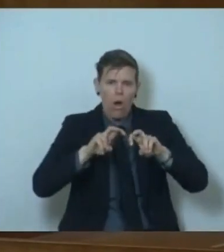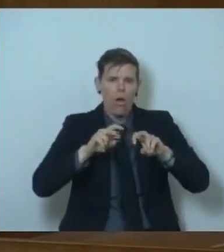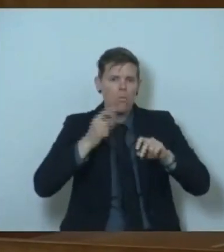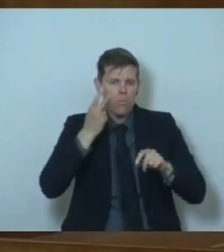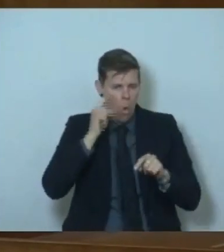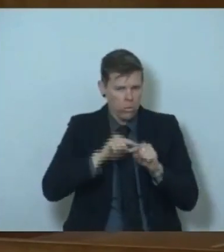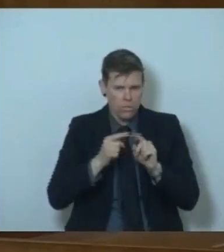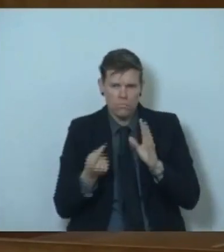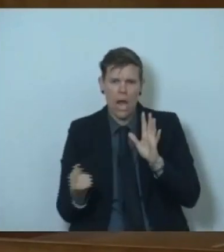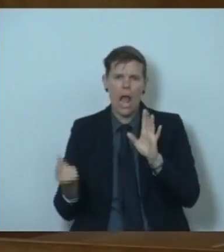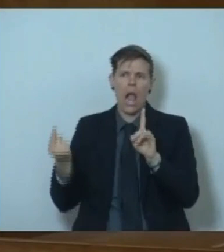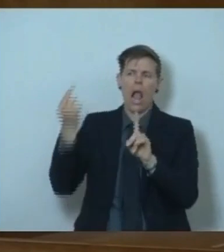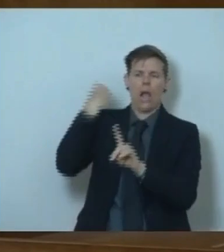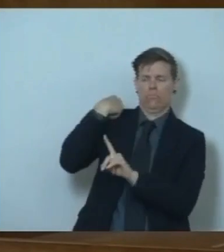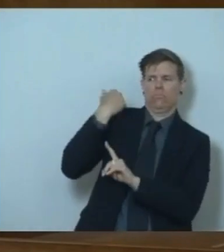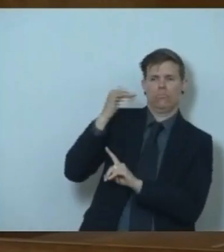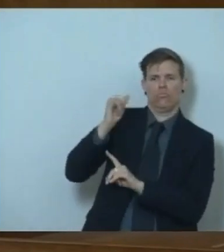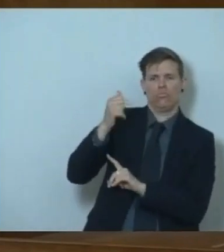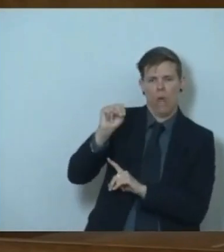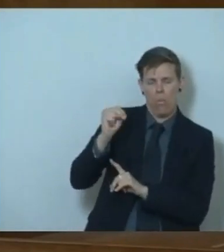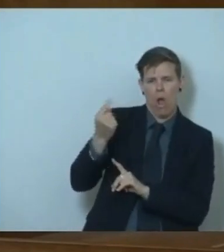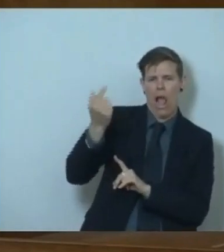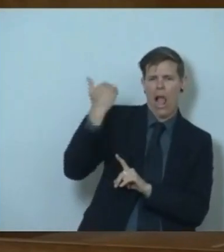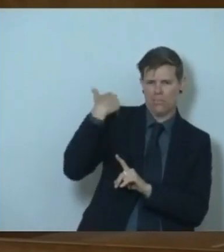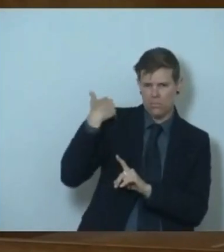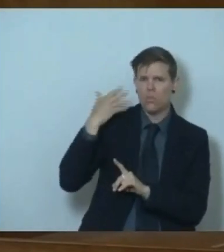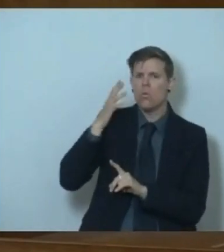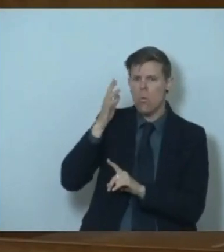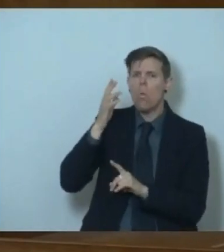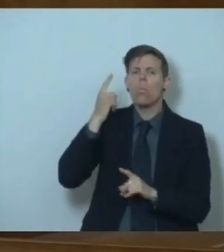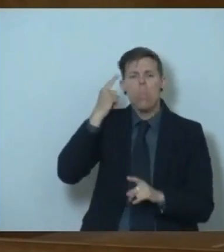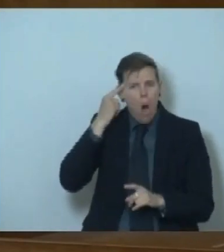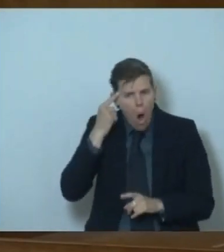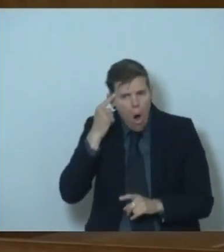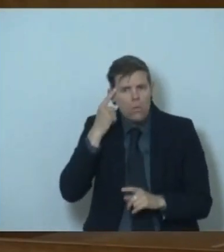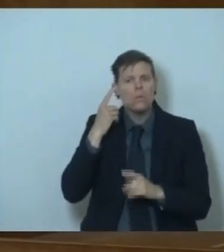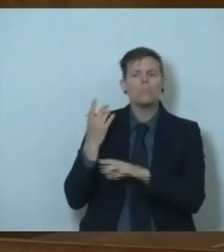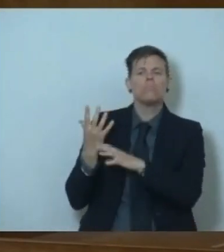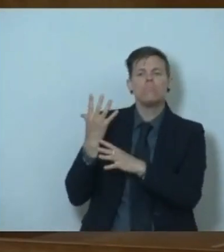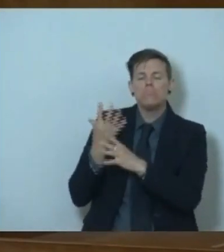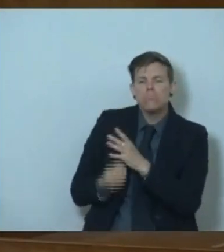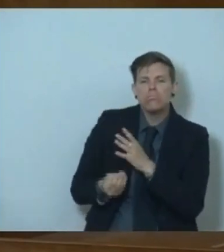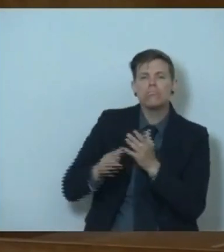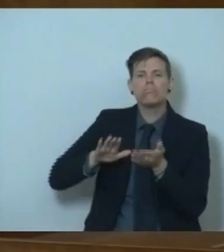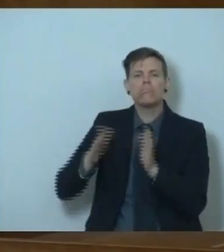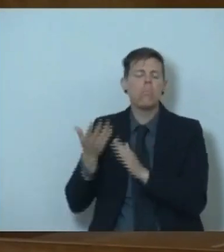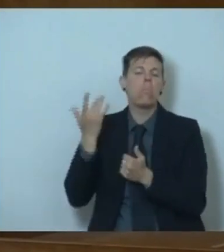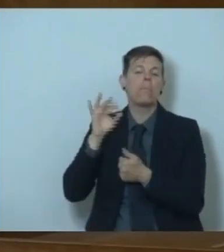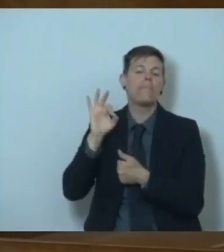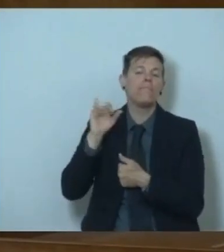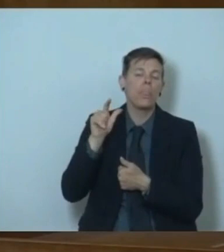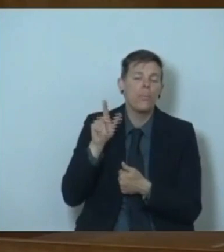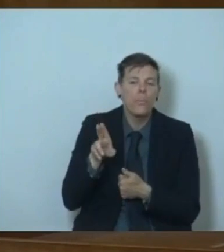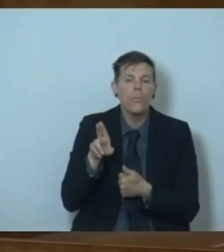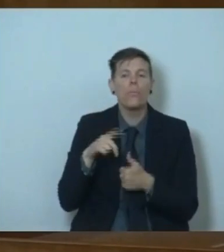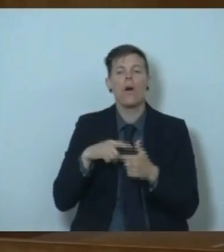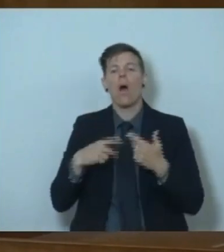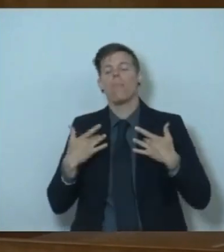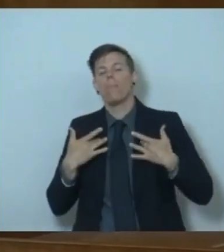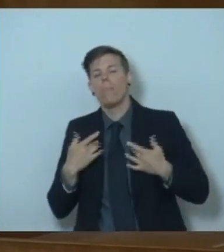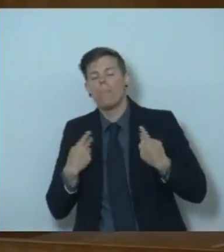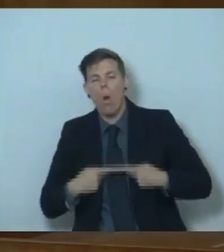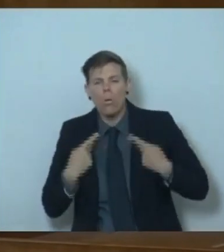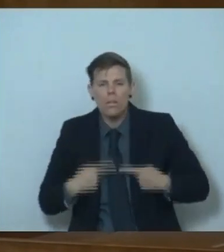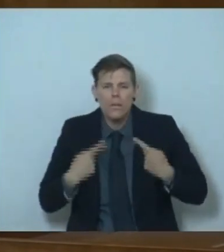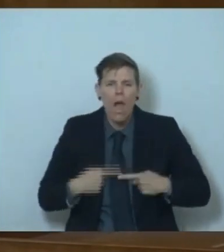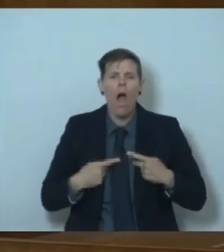retrospectively that those folks had died of COVID. I think the best study on this with the largest numbers is New York City, where